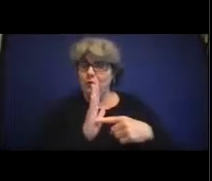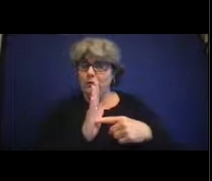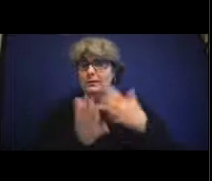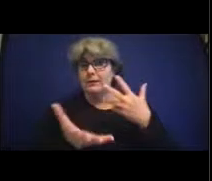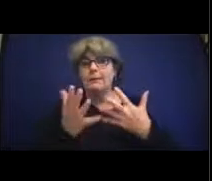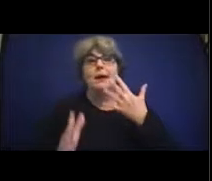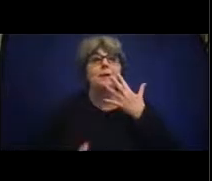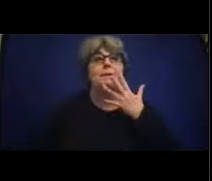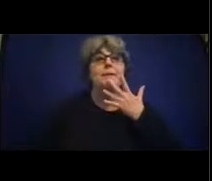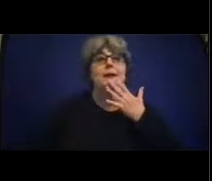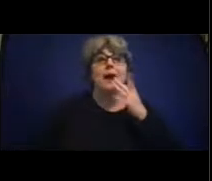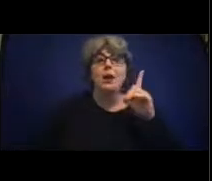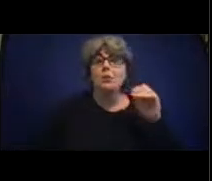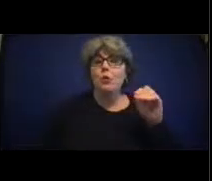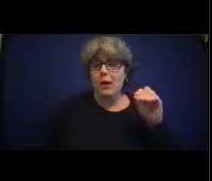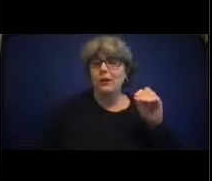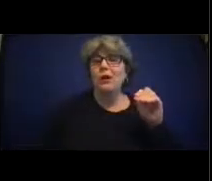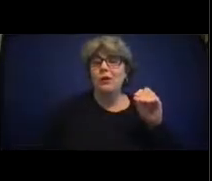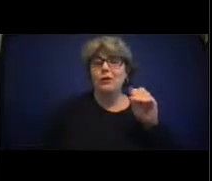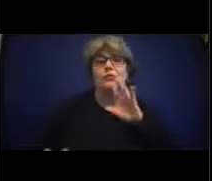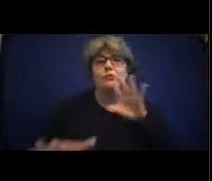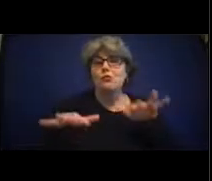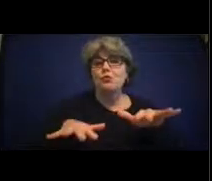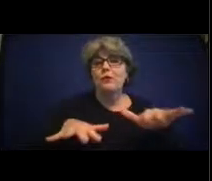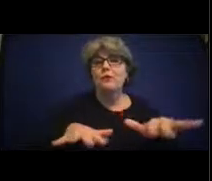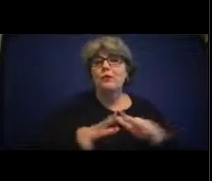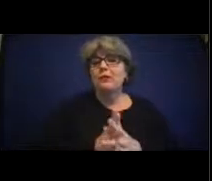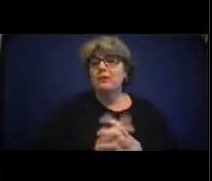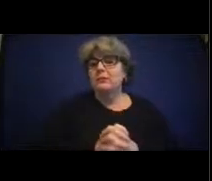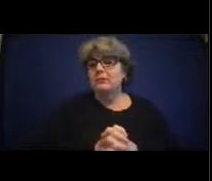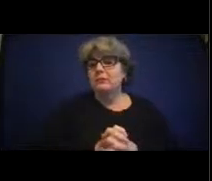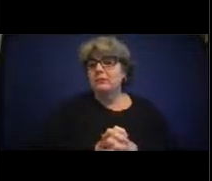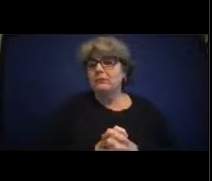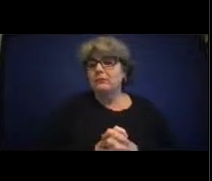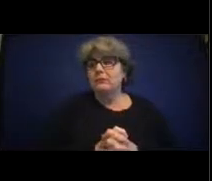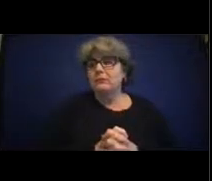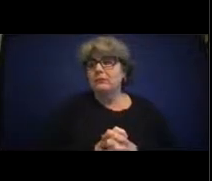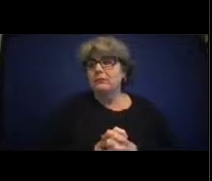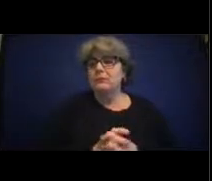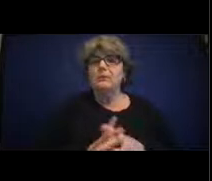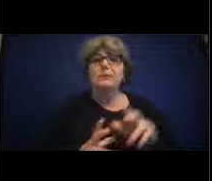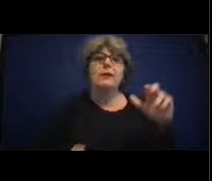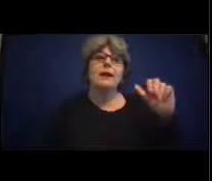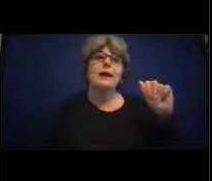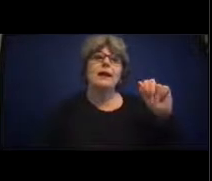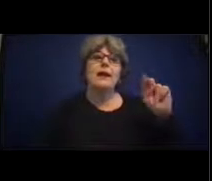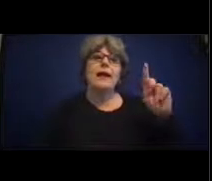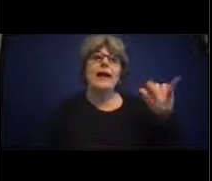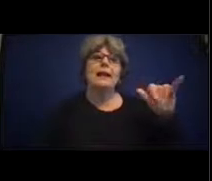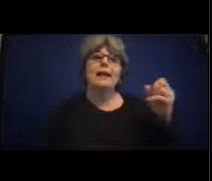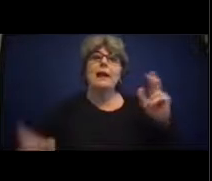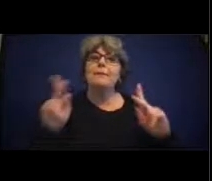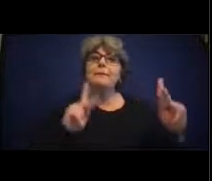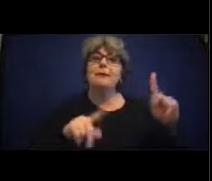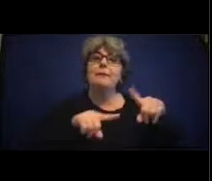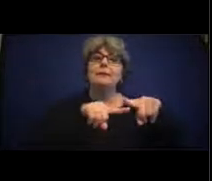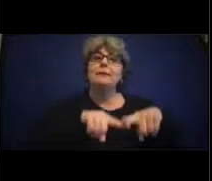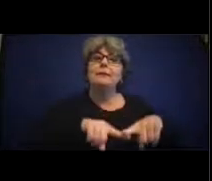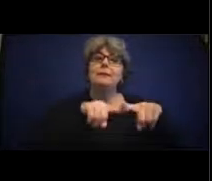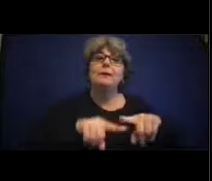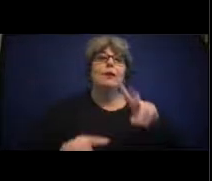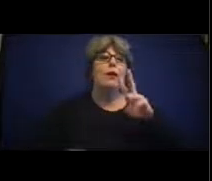River Basin. So I believe, I don't know offhand, maybe you know offhand, Andy, how many people rely on Colorado River water. I think it's on